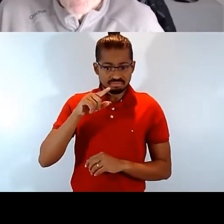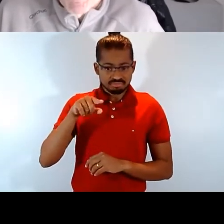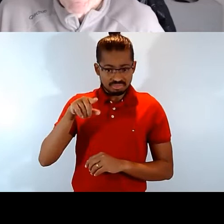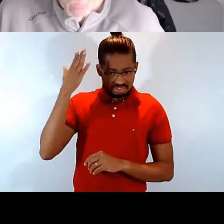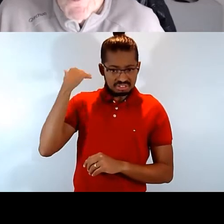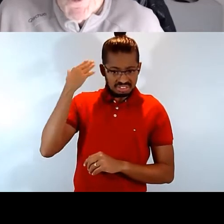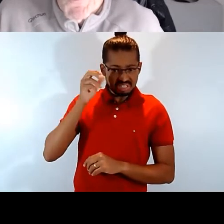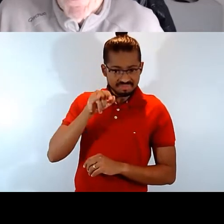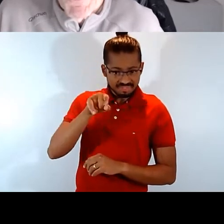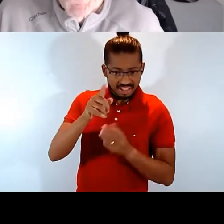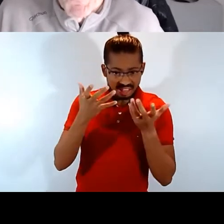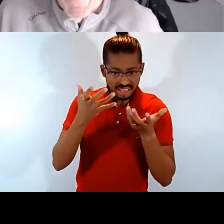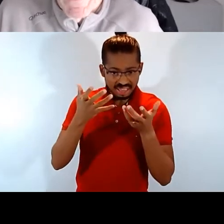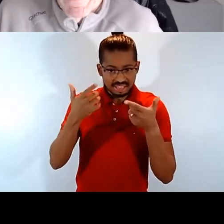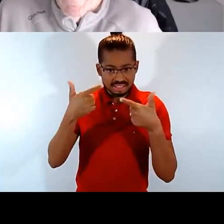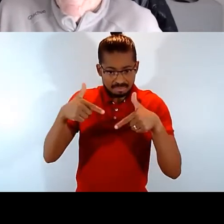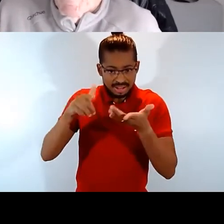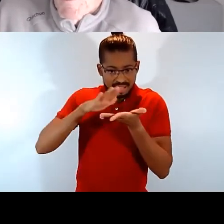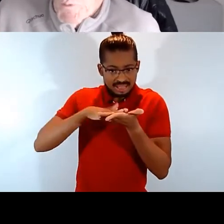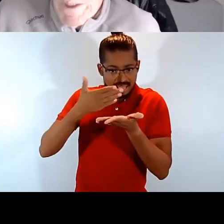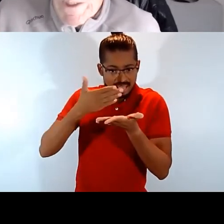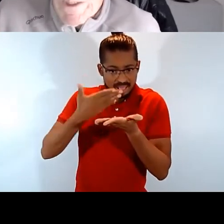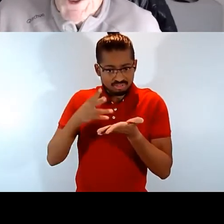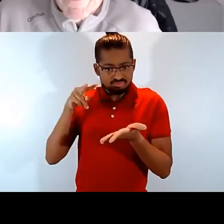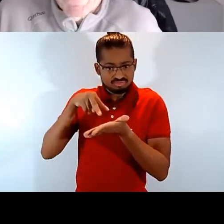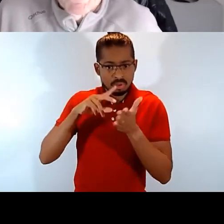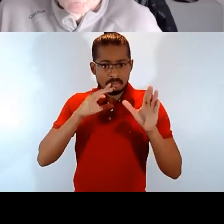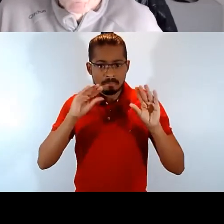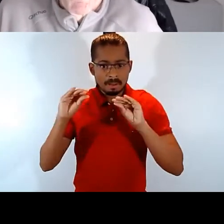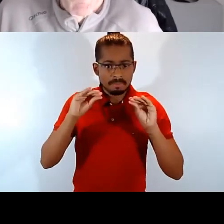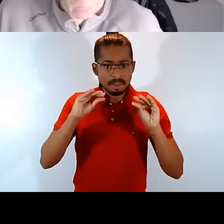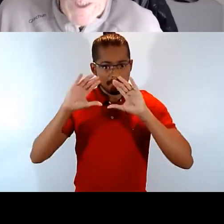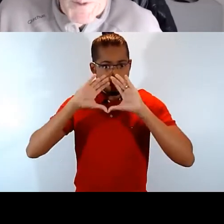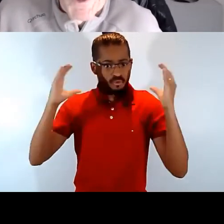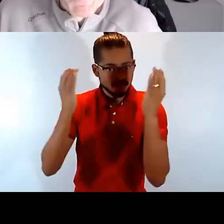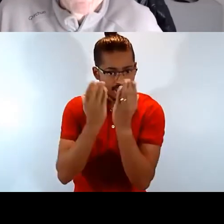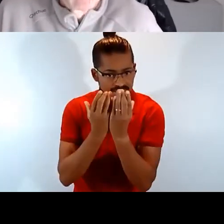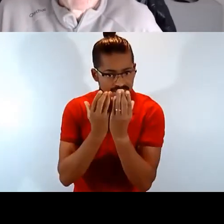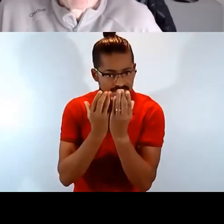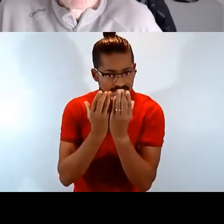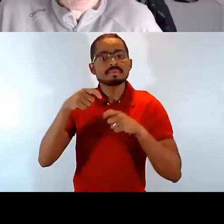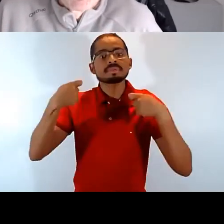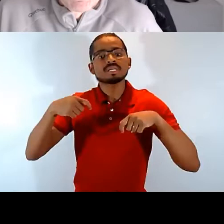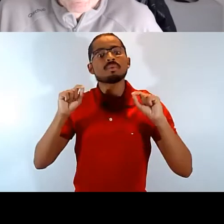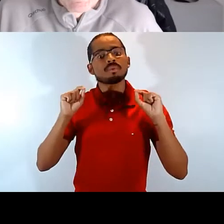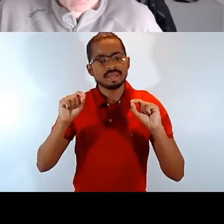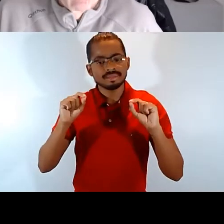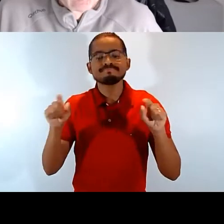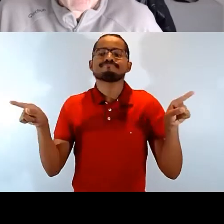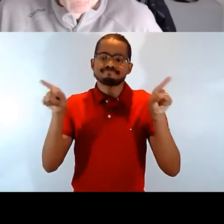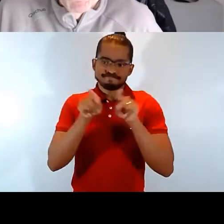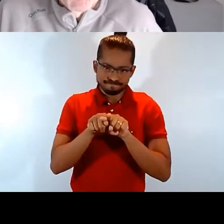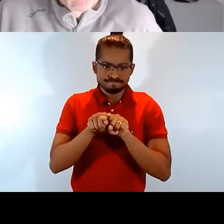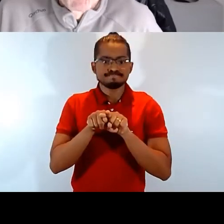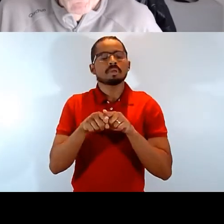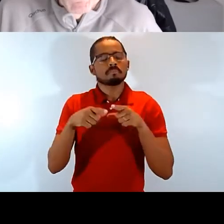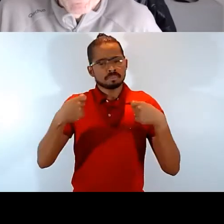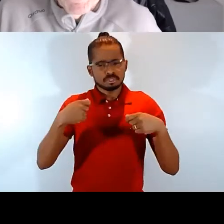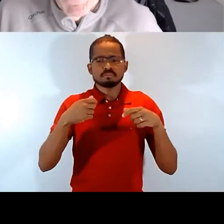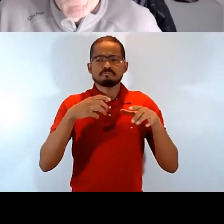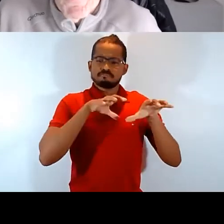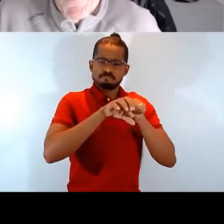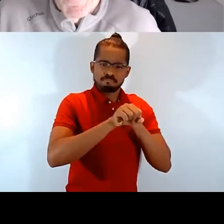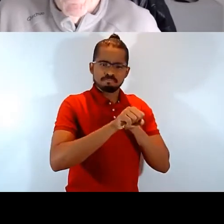then they also needed to be well educated, very intelligent, and they were supposed to